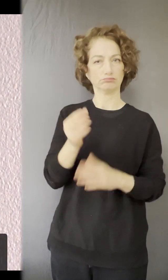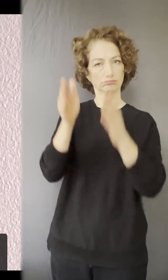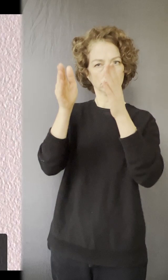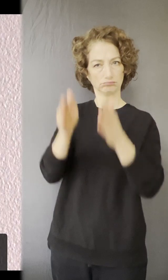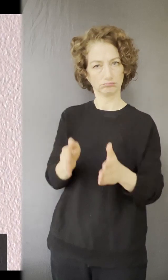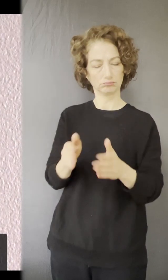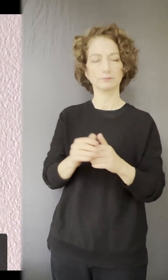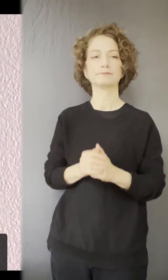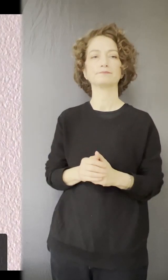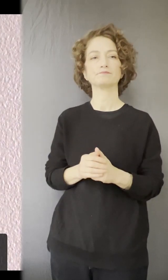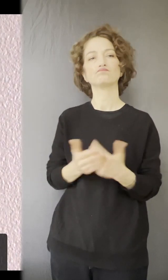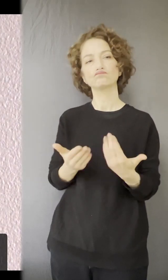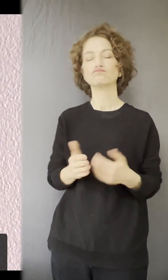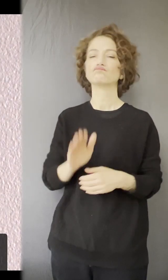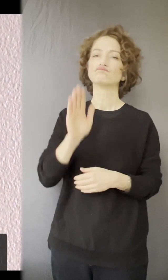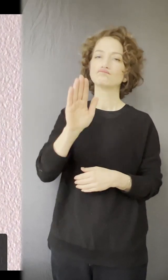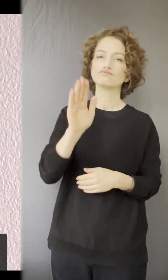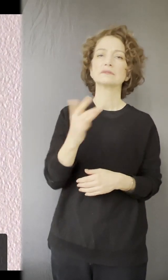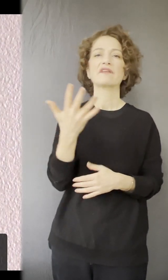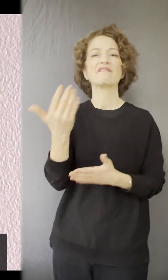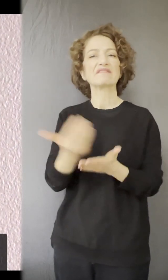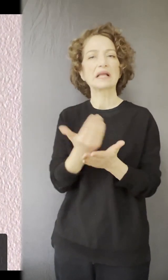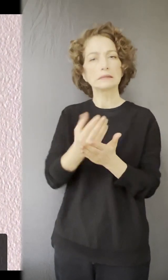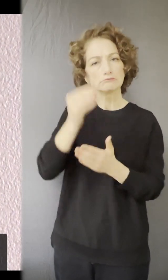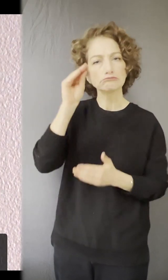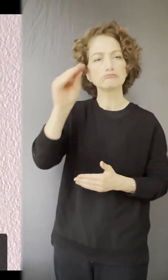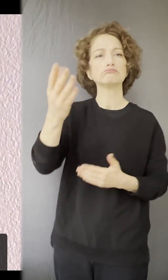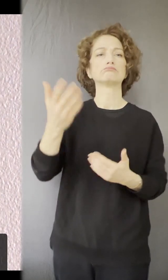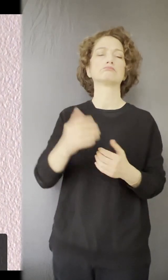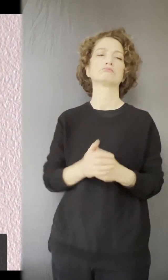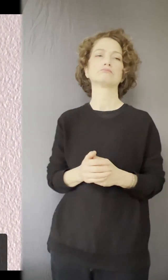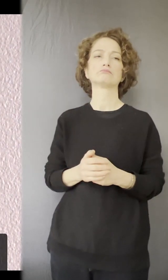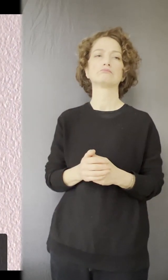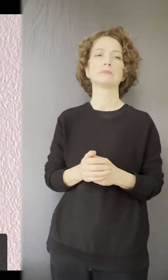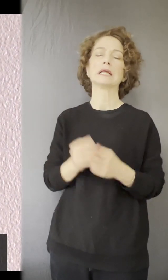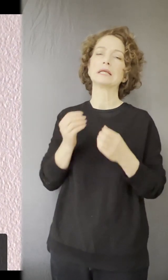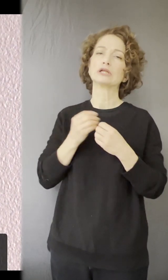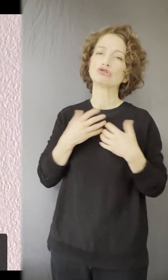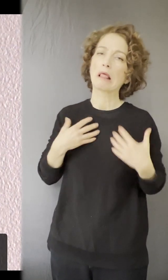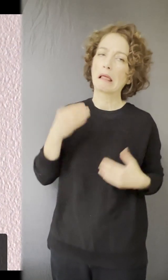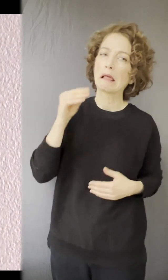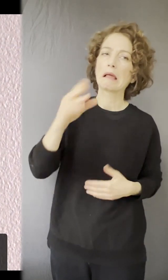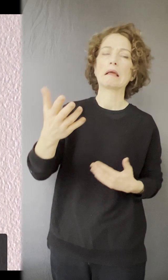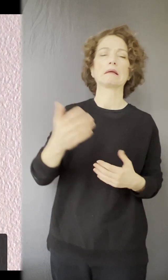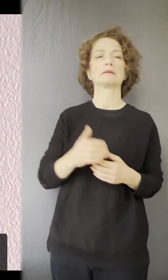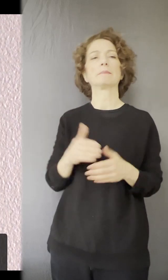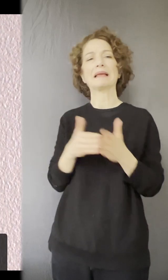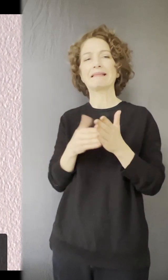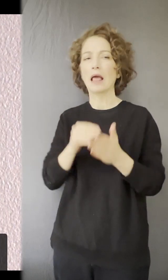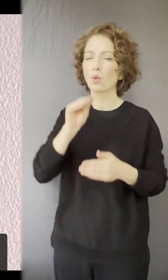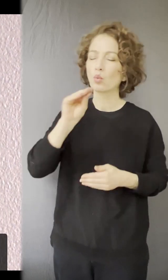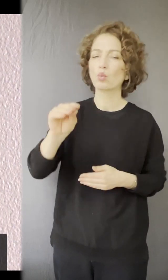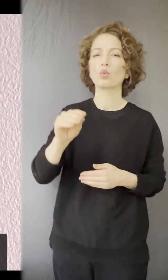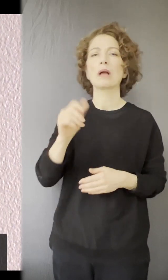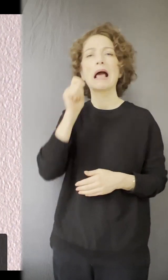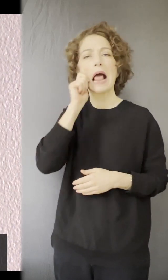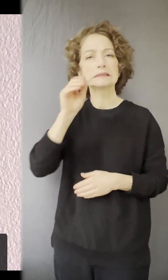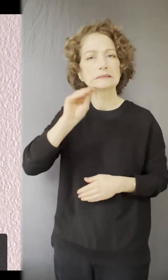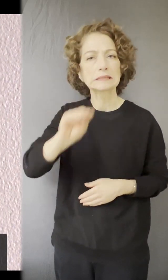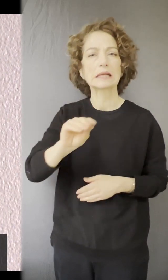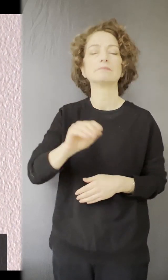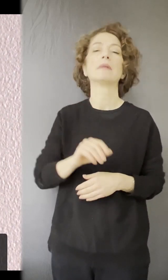If we take a drawing of a human body and acknowledge this person's economic status,